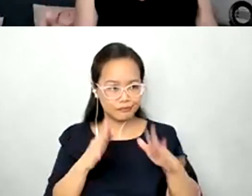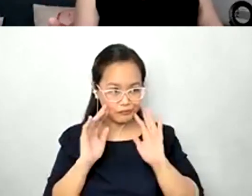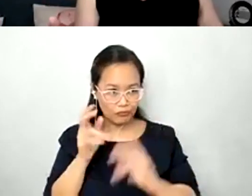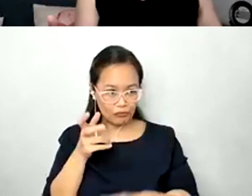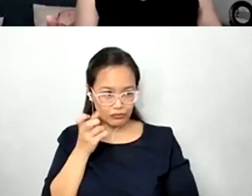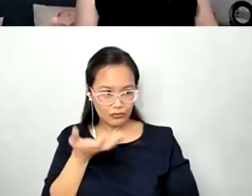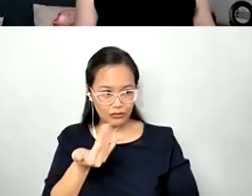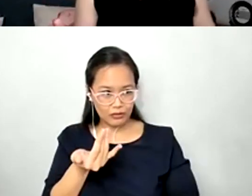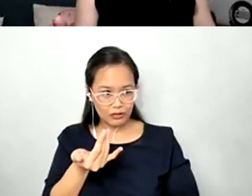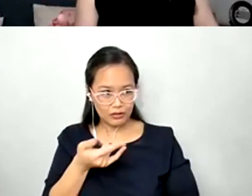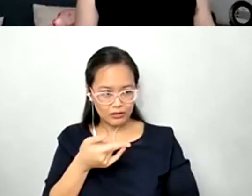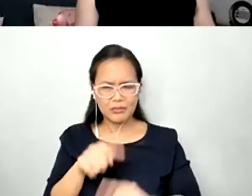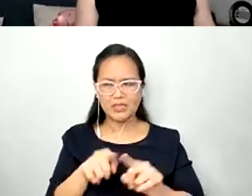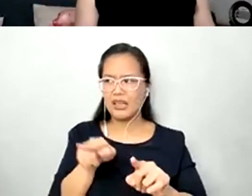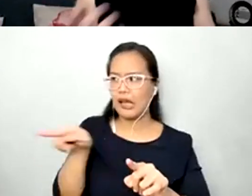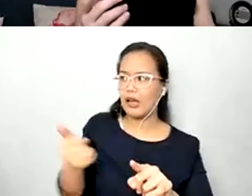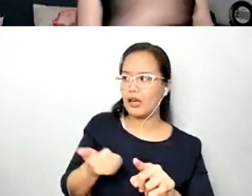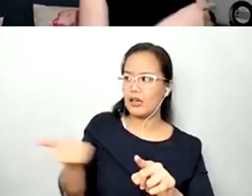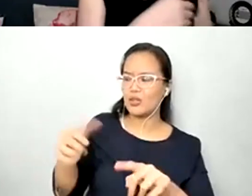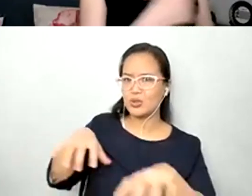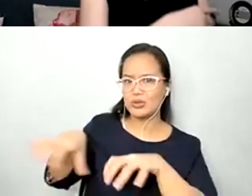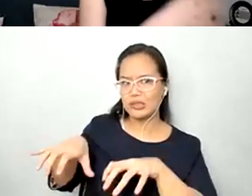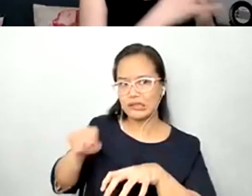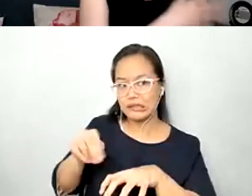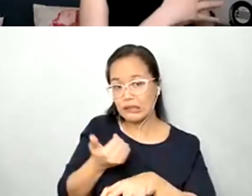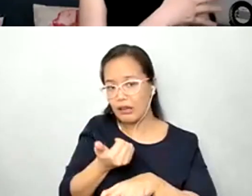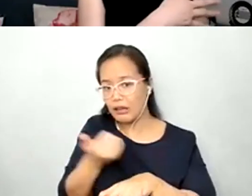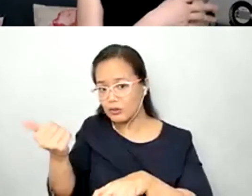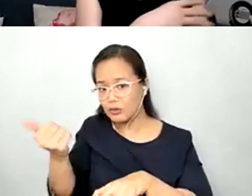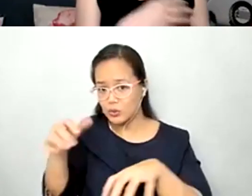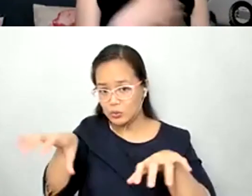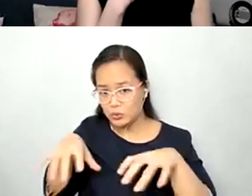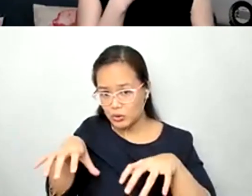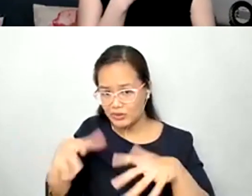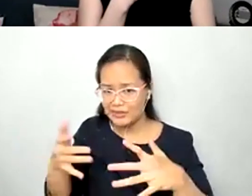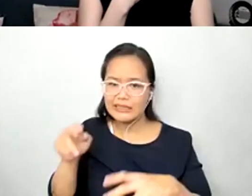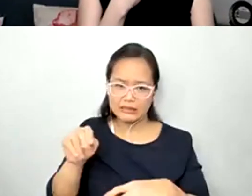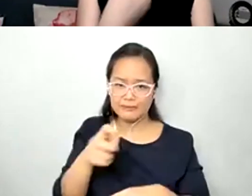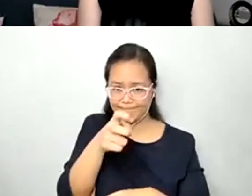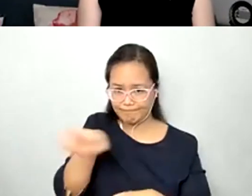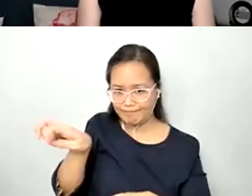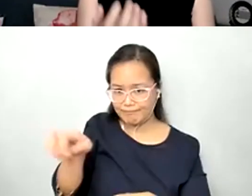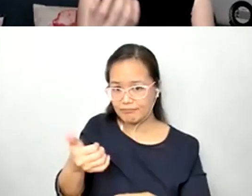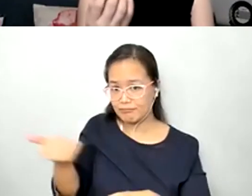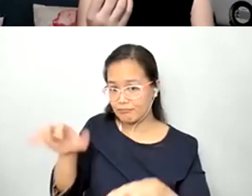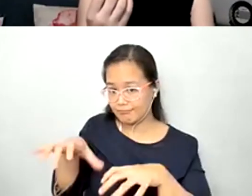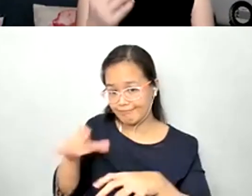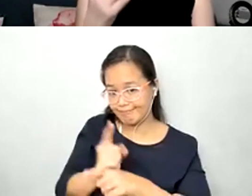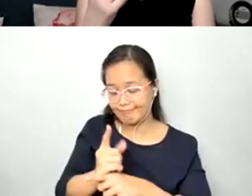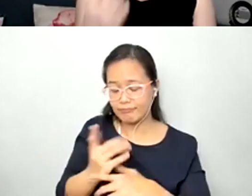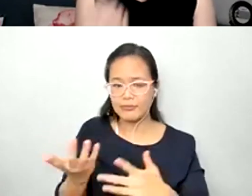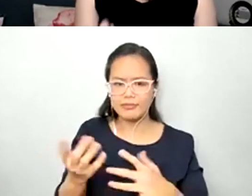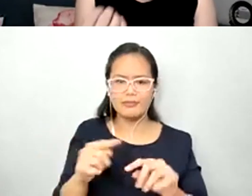other things that need my attention, then I have to pay attention to those things also. So, but sometimes I would